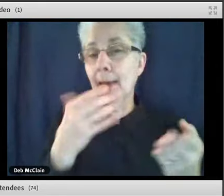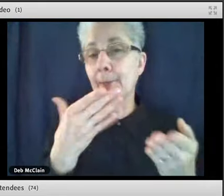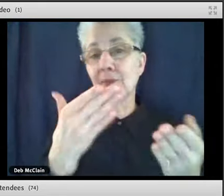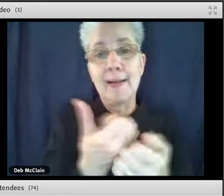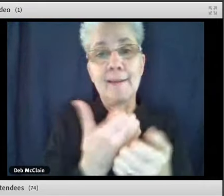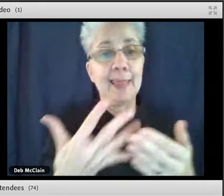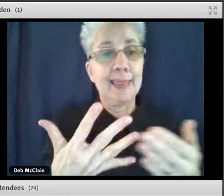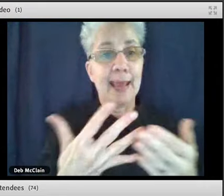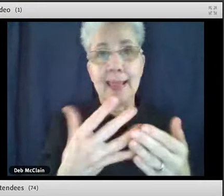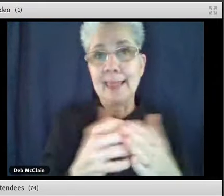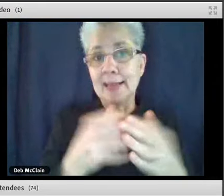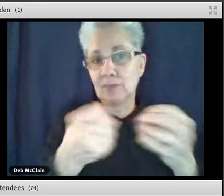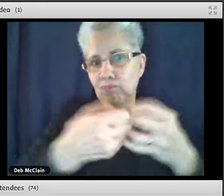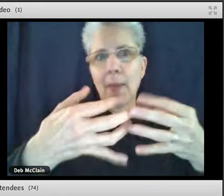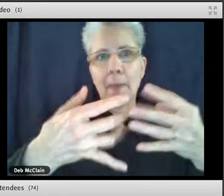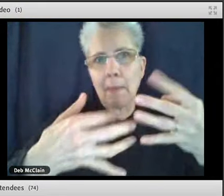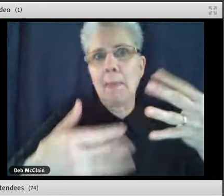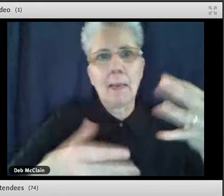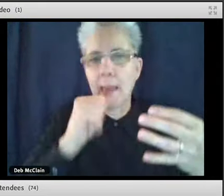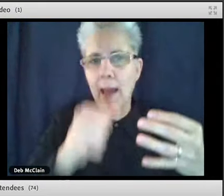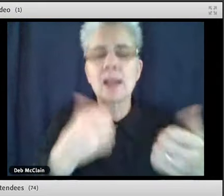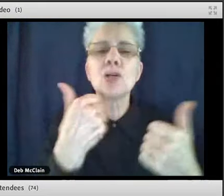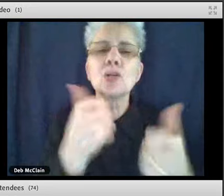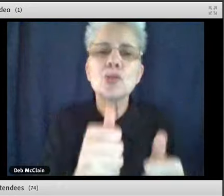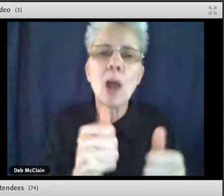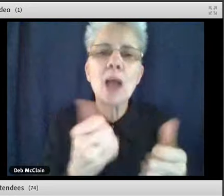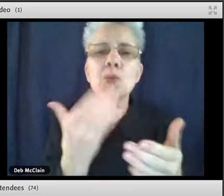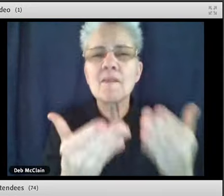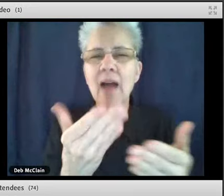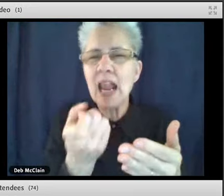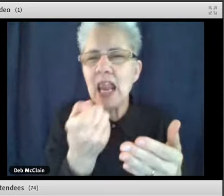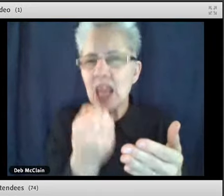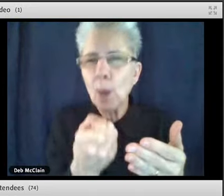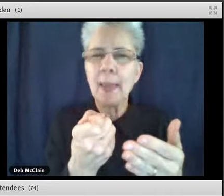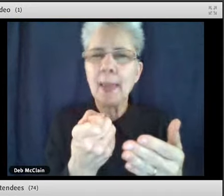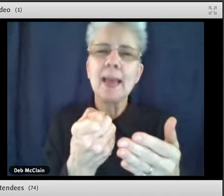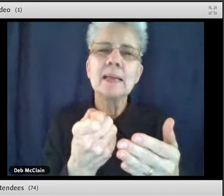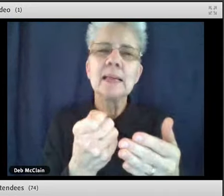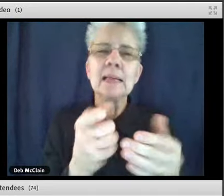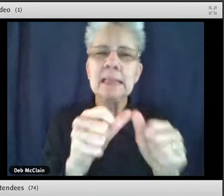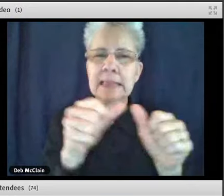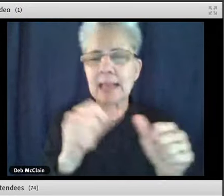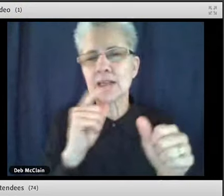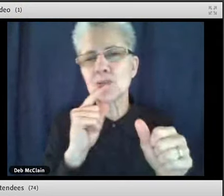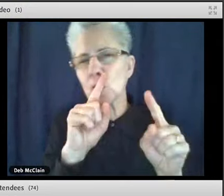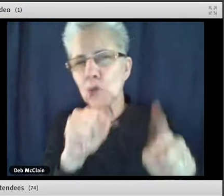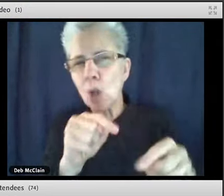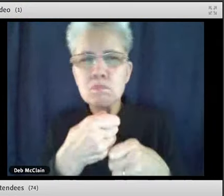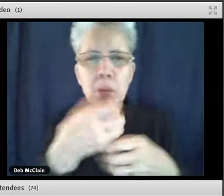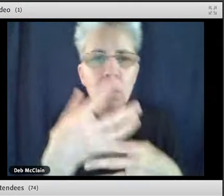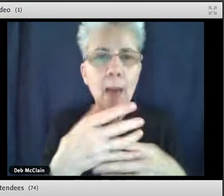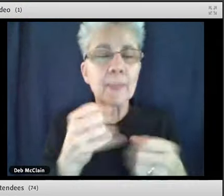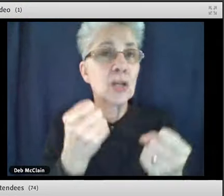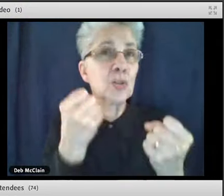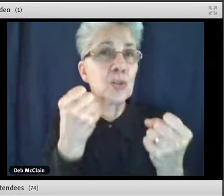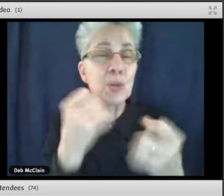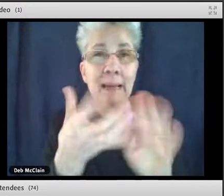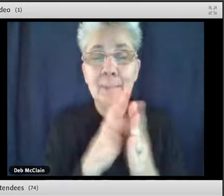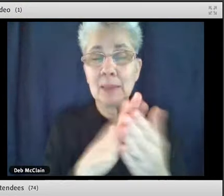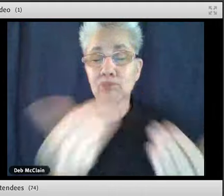sun. I'm trying to provide just a limited amount of sites that you can go to because, again, too many sites can be